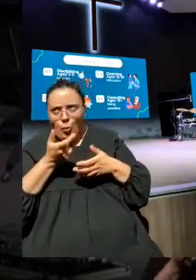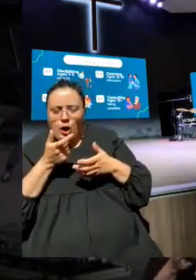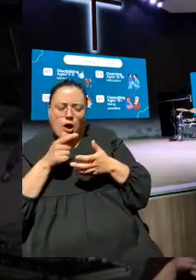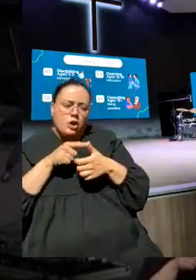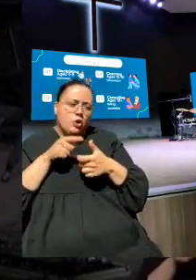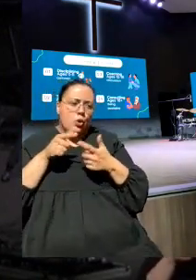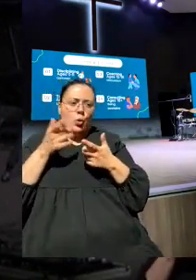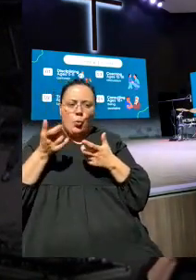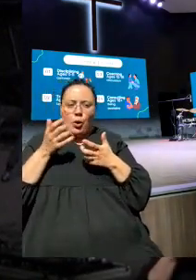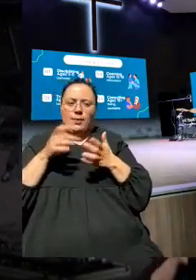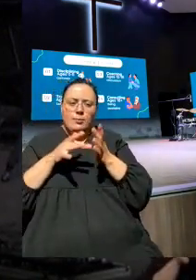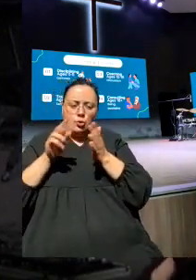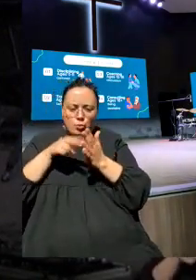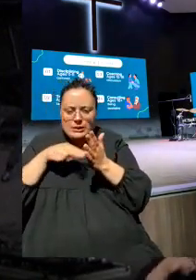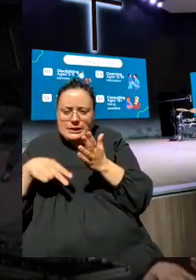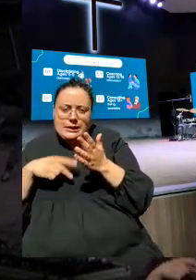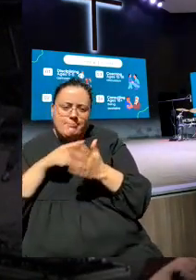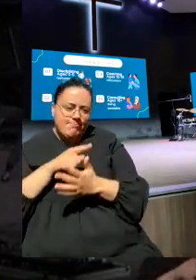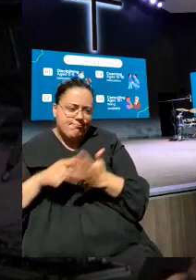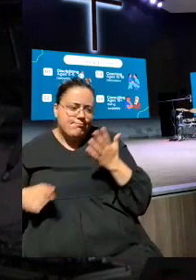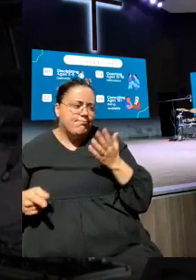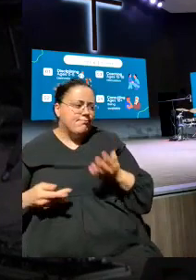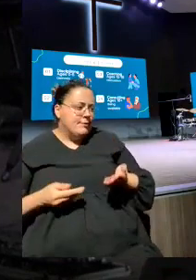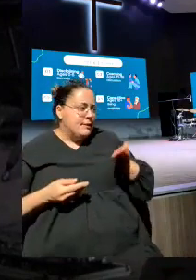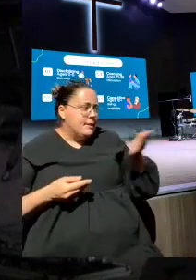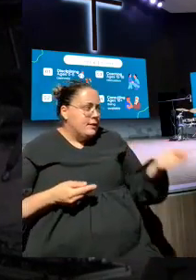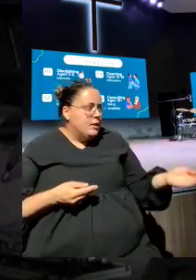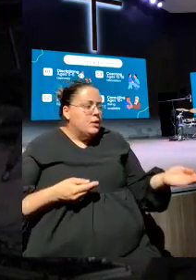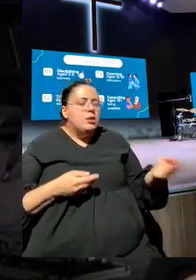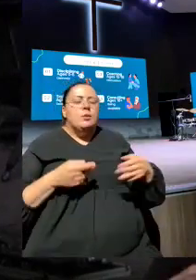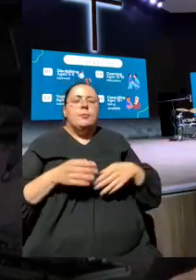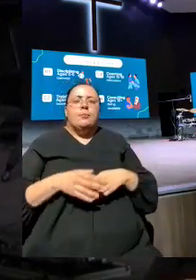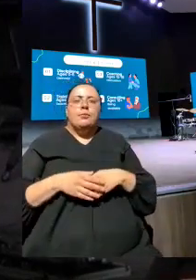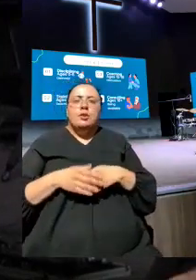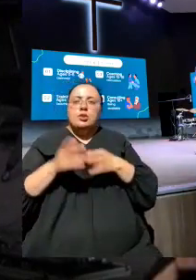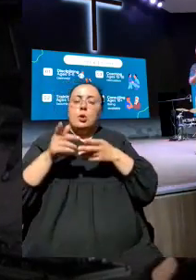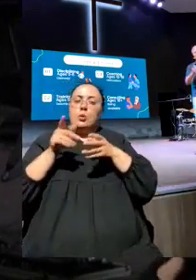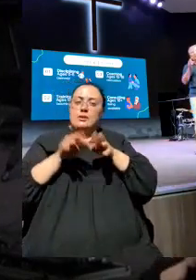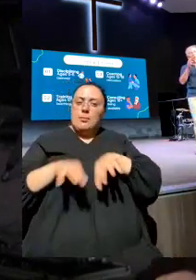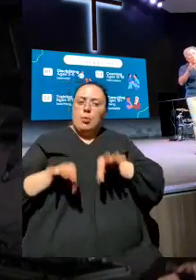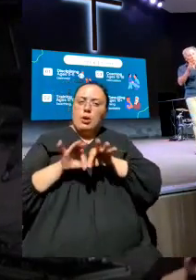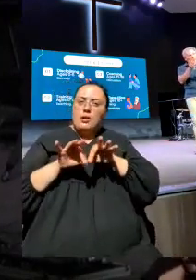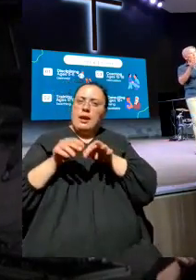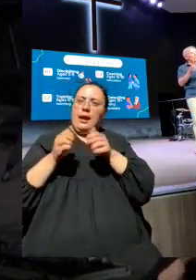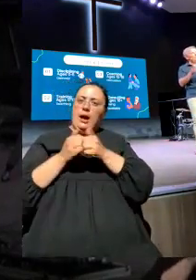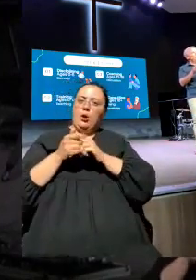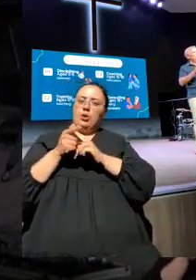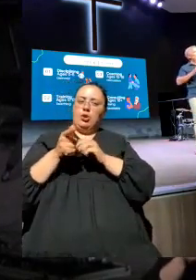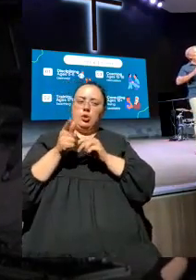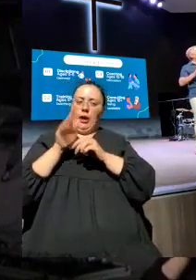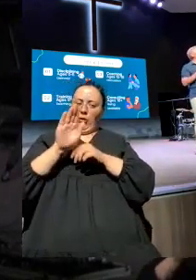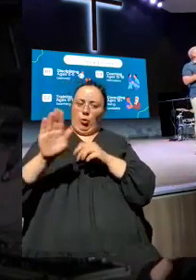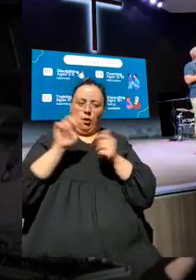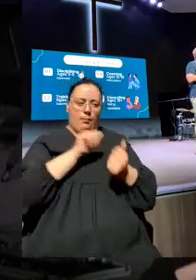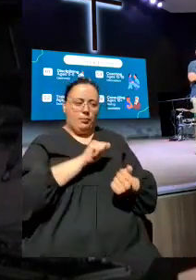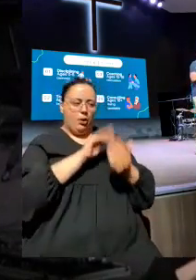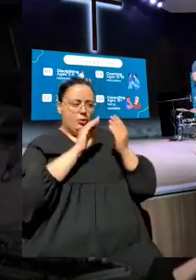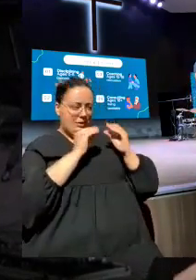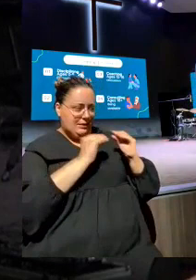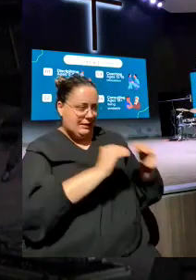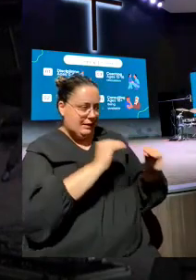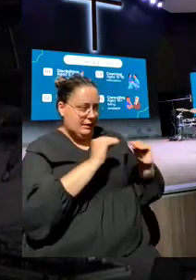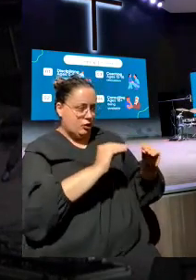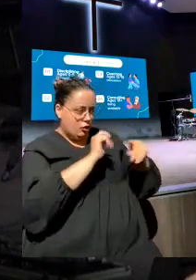consider how you want to train and invest into your kids. It's your responsibility. Believe it or not,